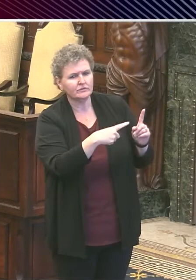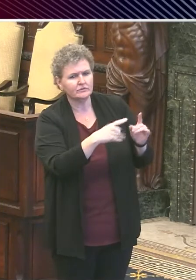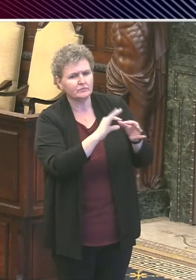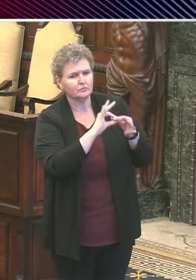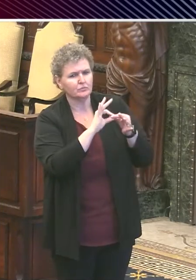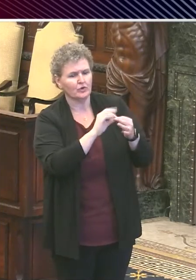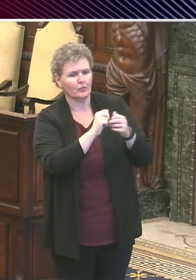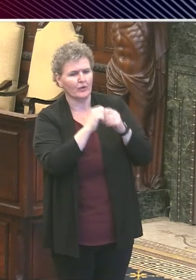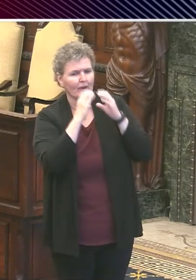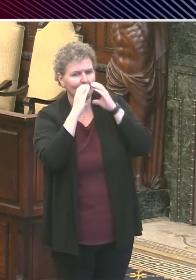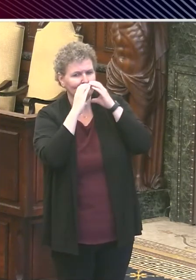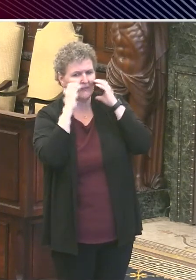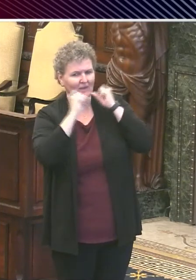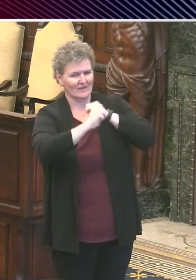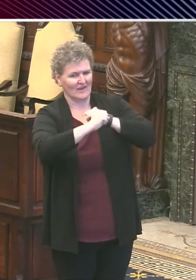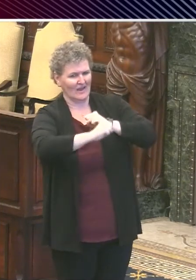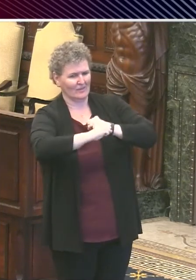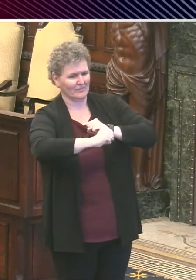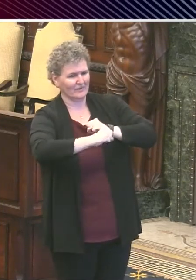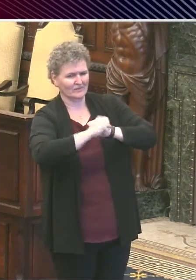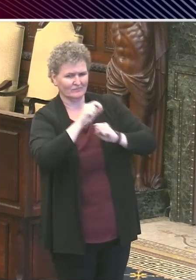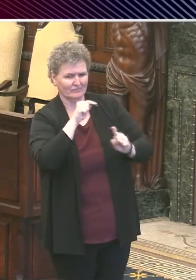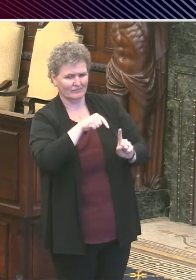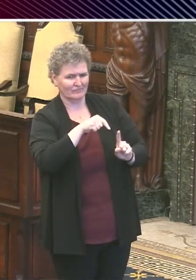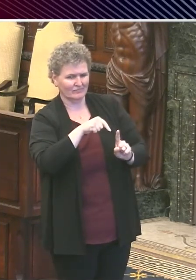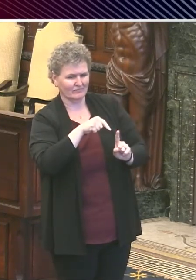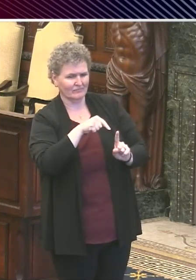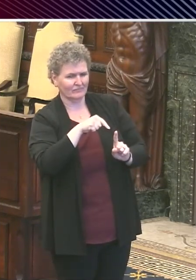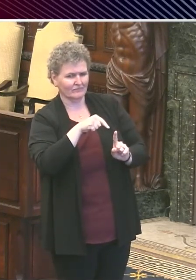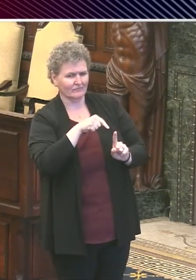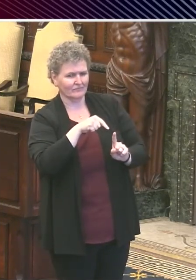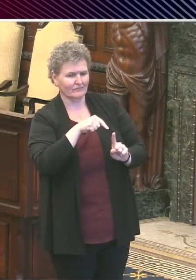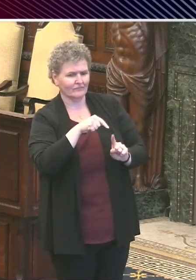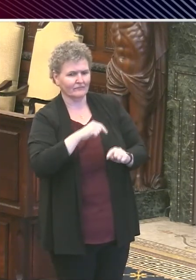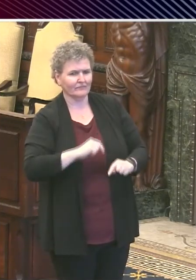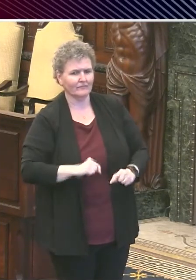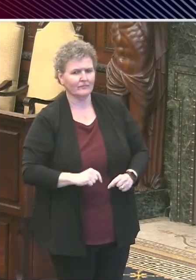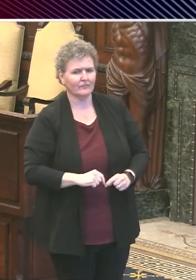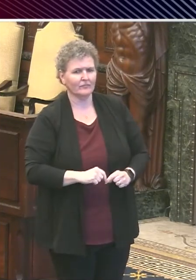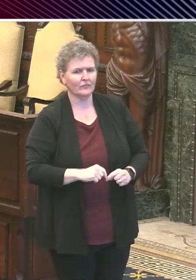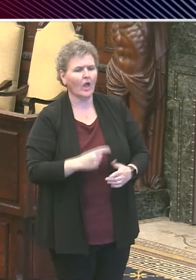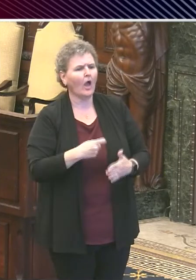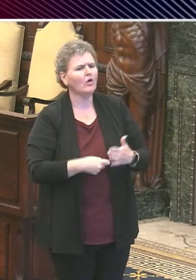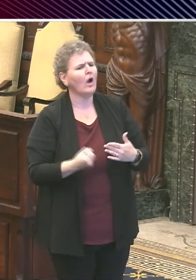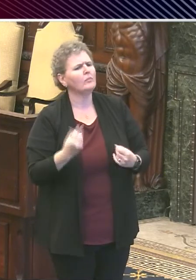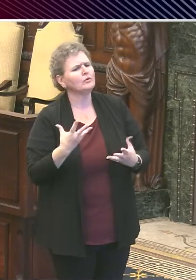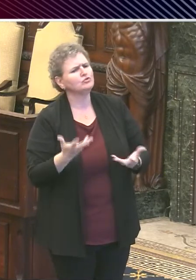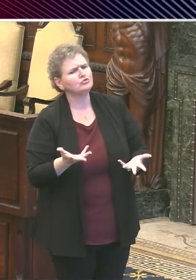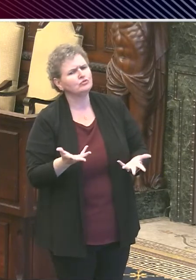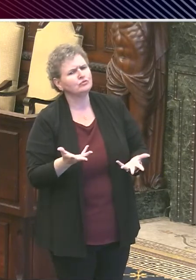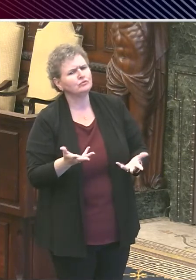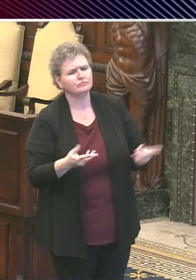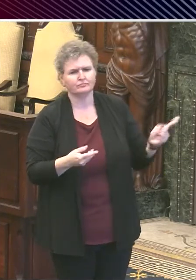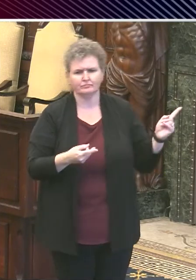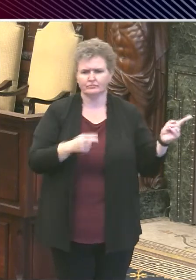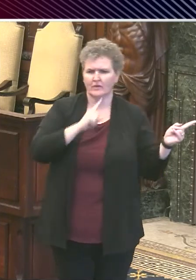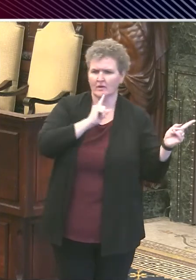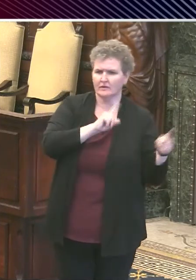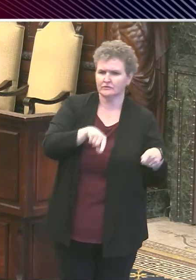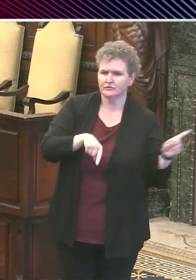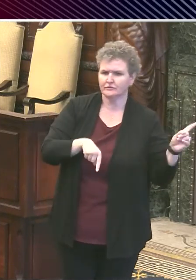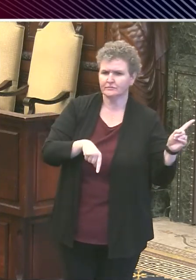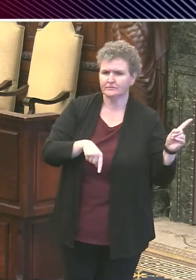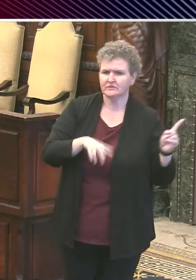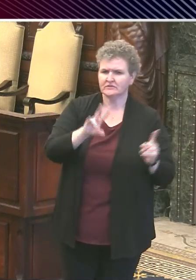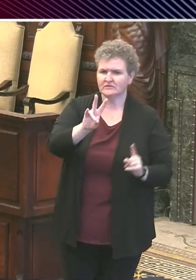The total Good. I'm good, Doc. You got all the details. the total cost of the campaign is $750,000. That includes